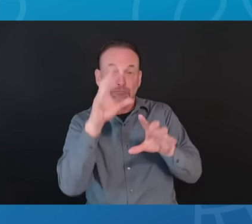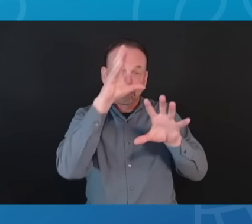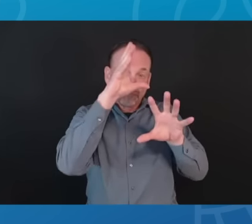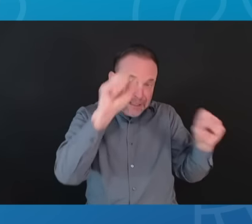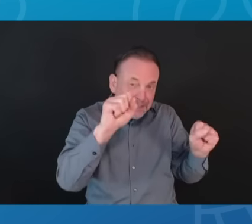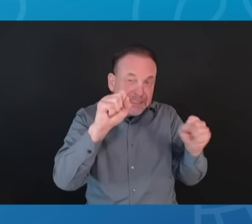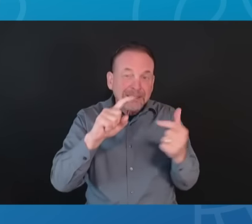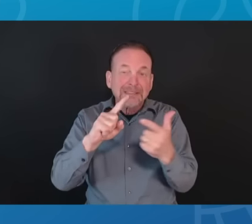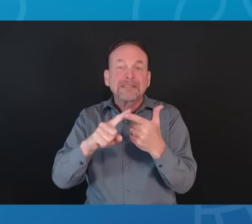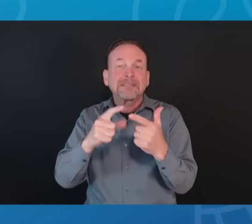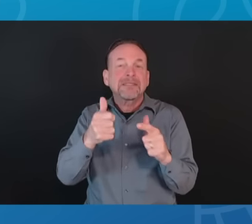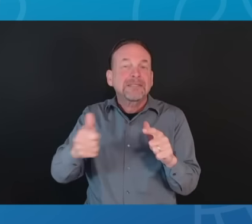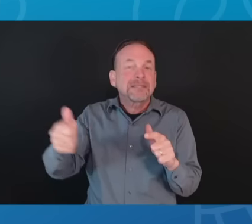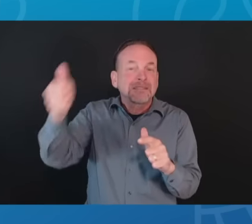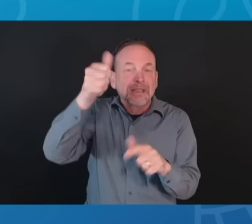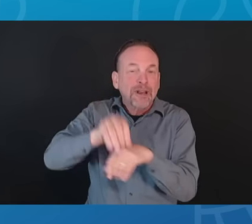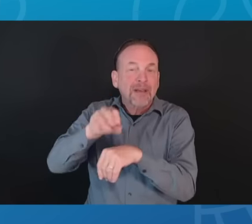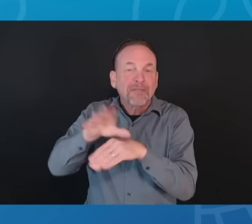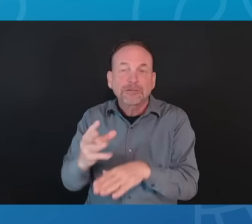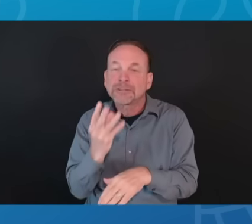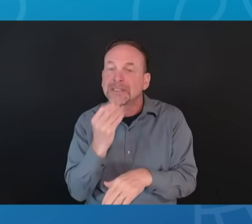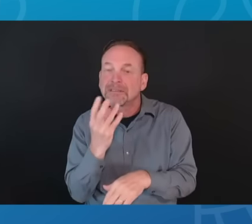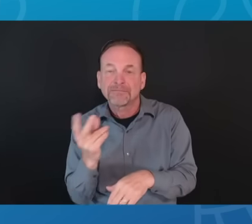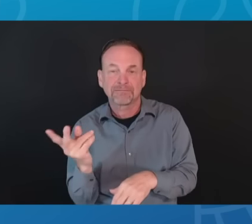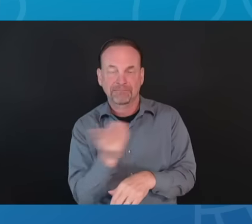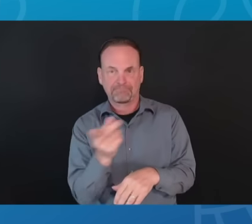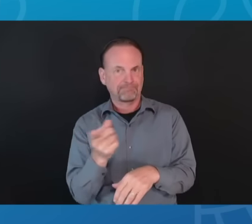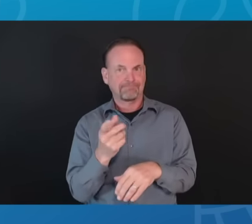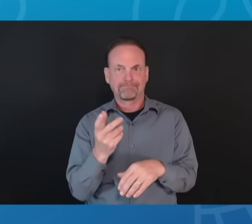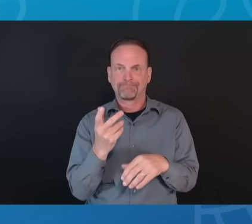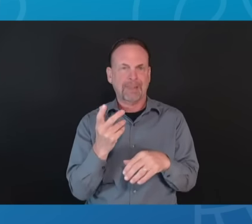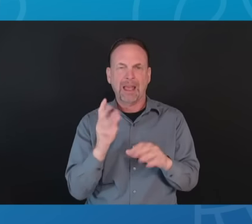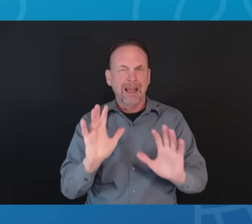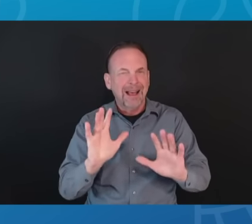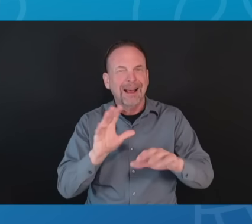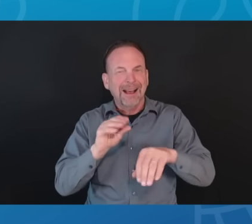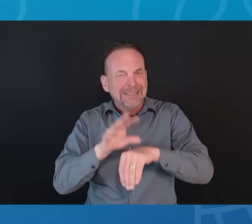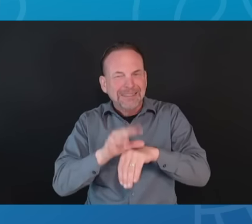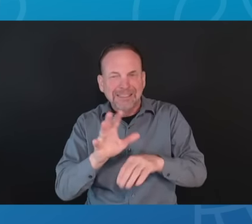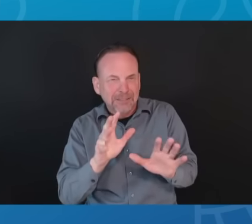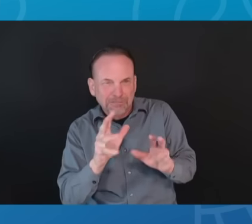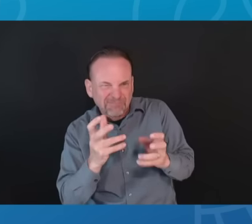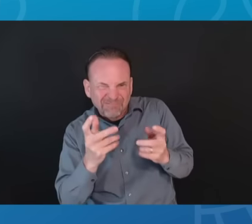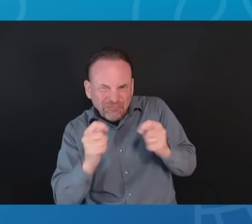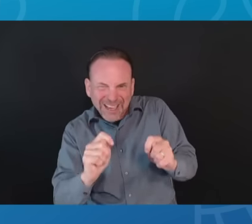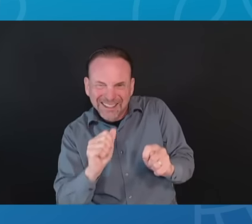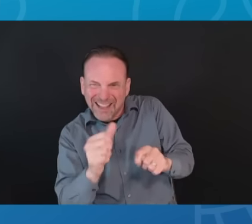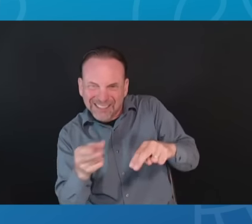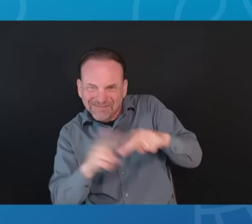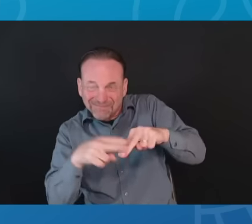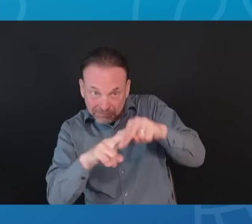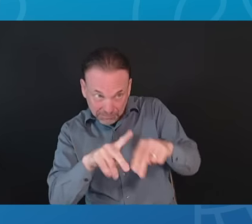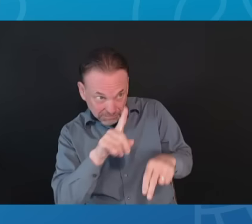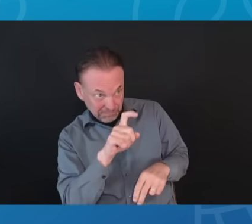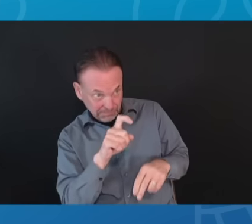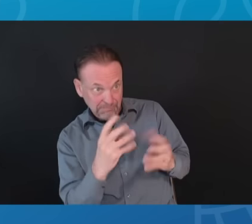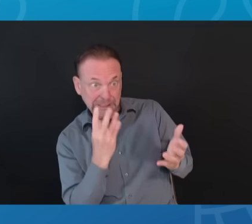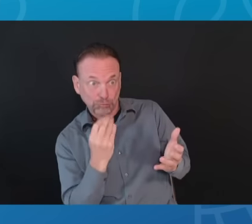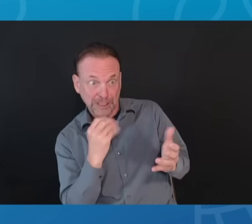mistake of 9/11, so our response to 9/11. Is it your assessment that this is in fact what Israel has been doing? Certainly they have